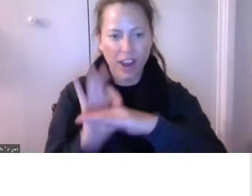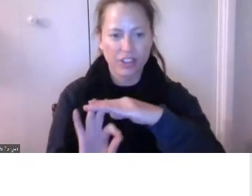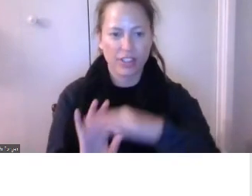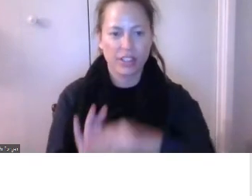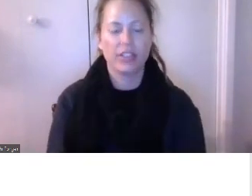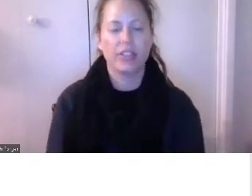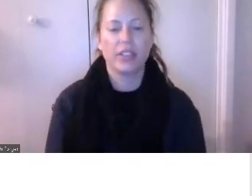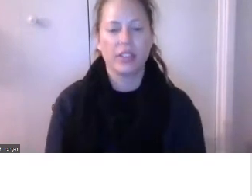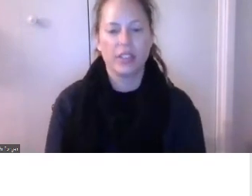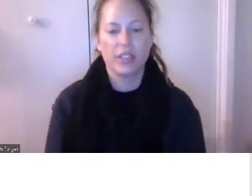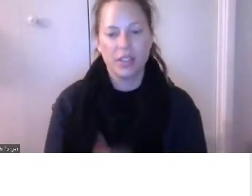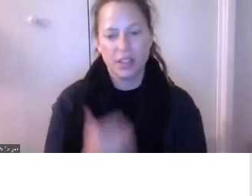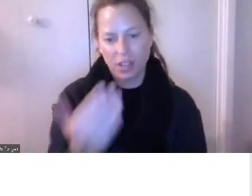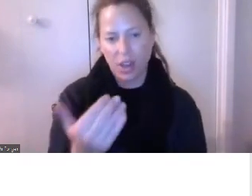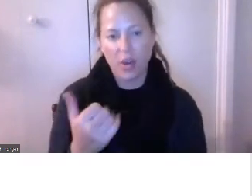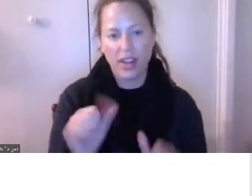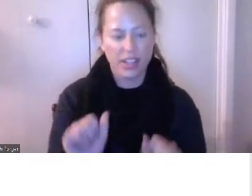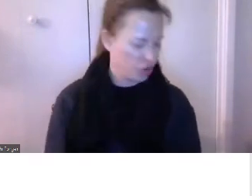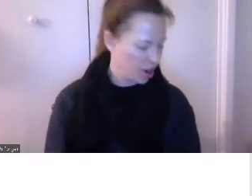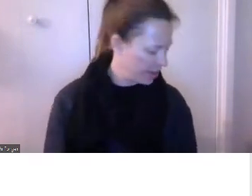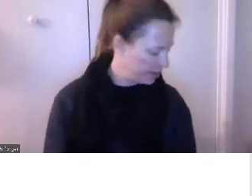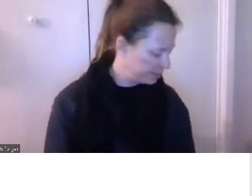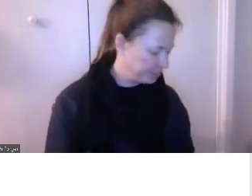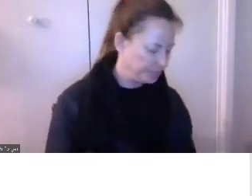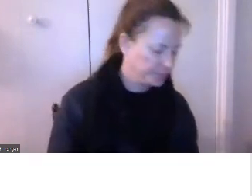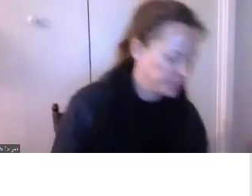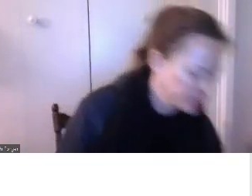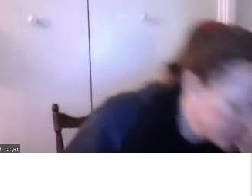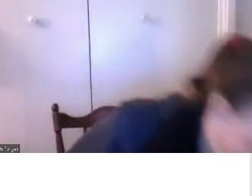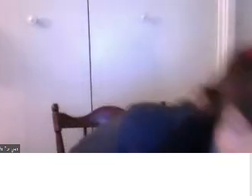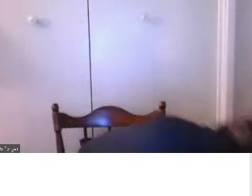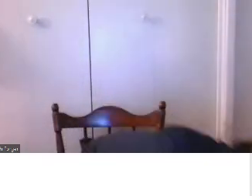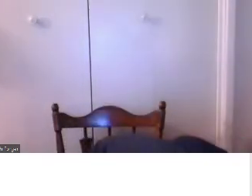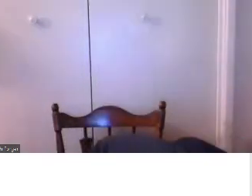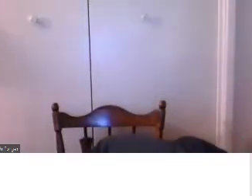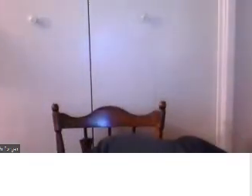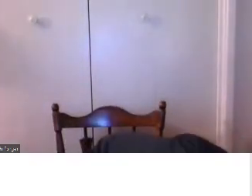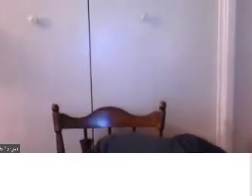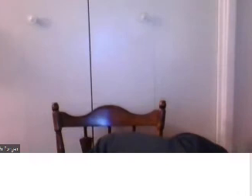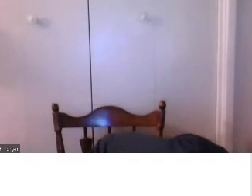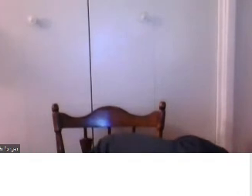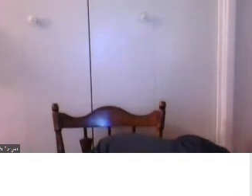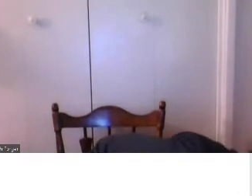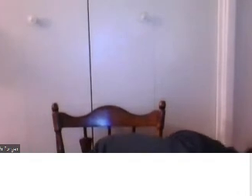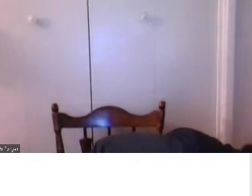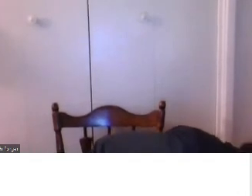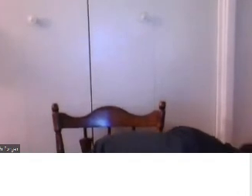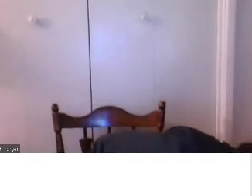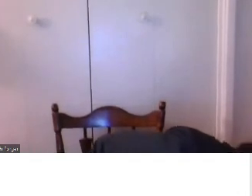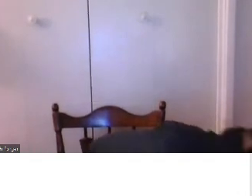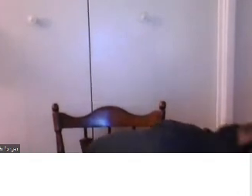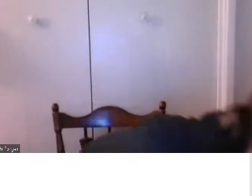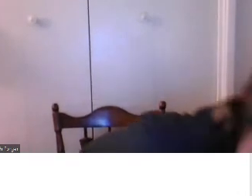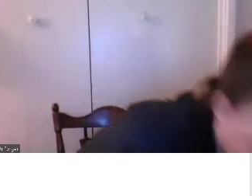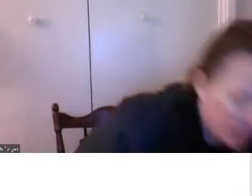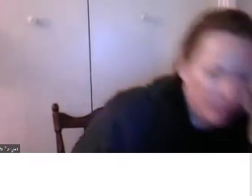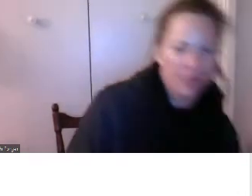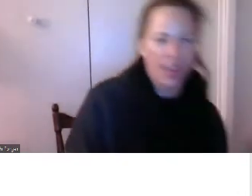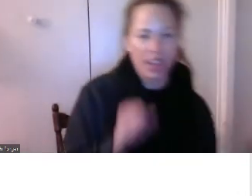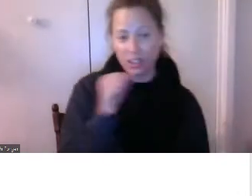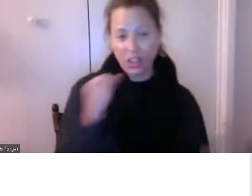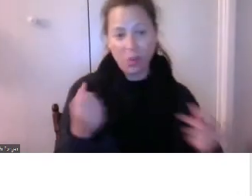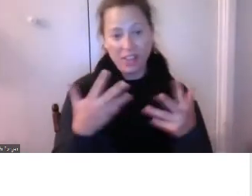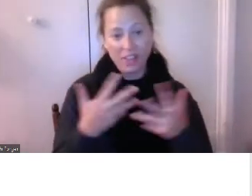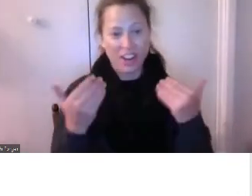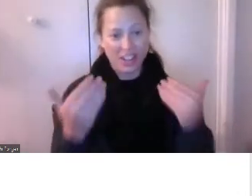like this. So go ahead and try this one. Press pause. Try it out. Don't be afraid of it. Try it out and then come back to check your work. Go